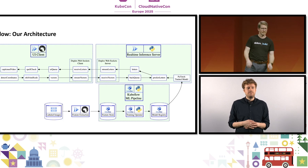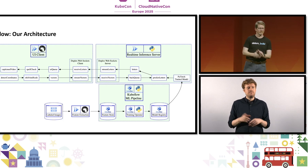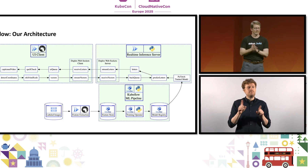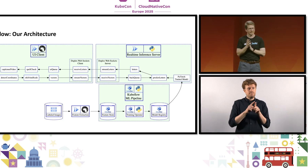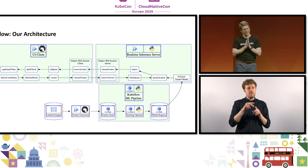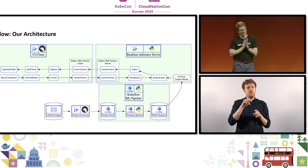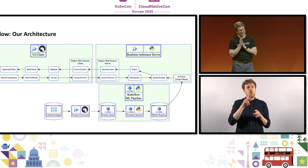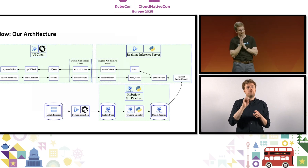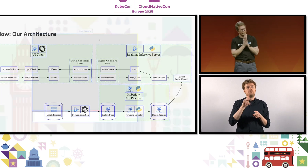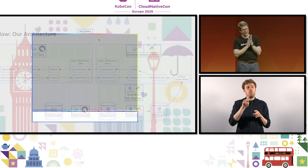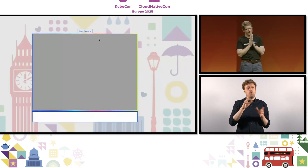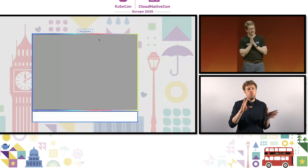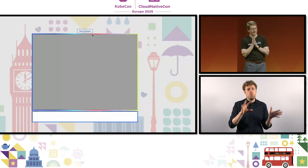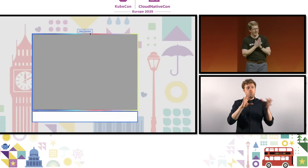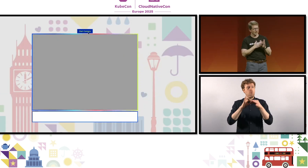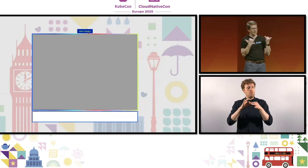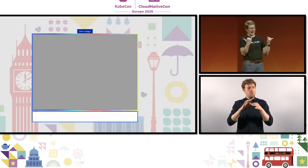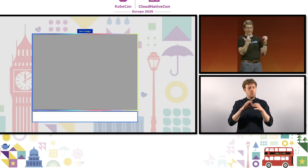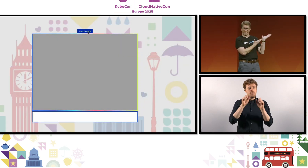models, etc.